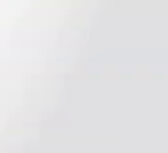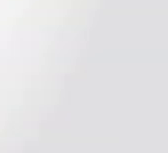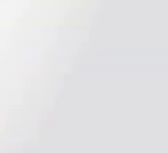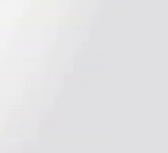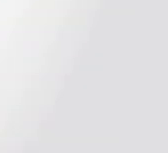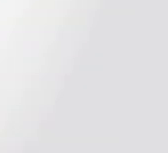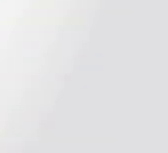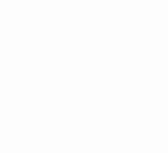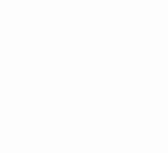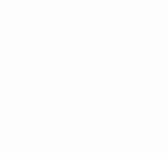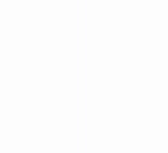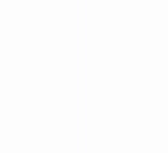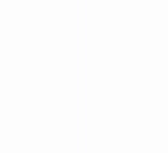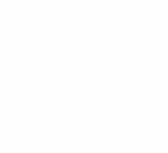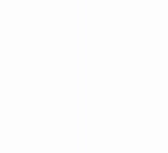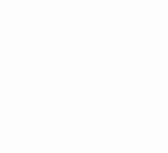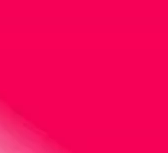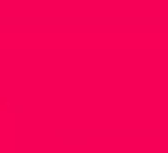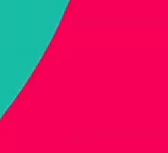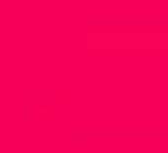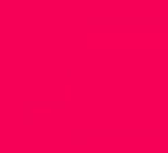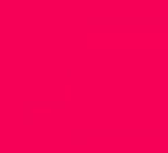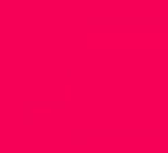the KPM.